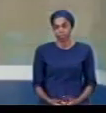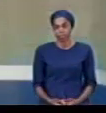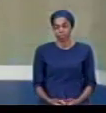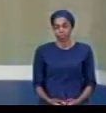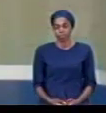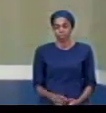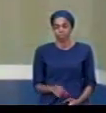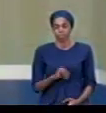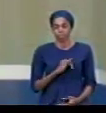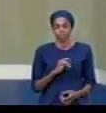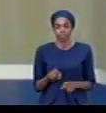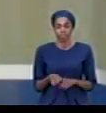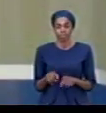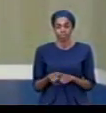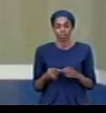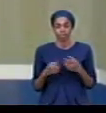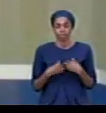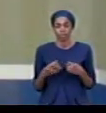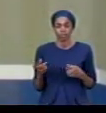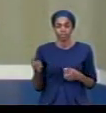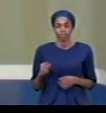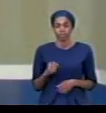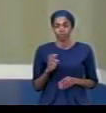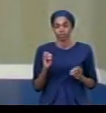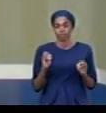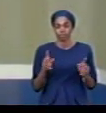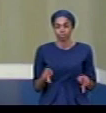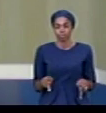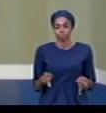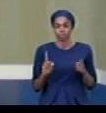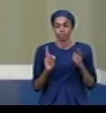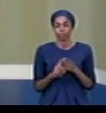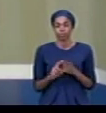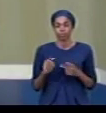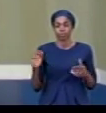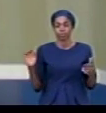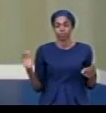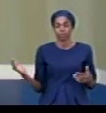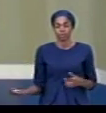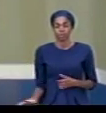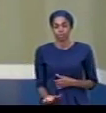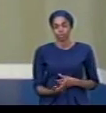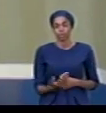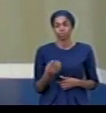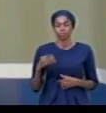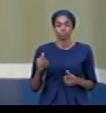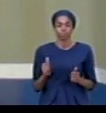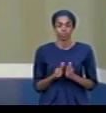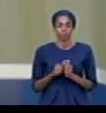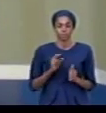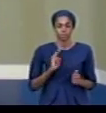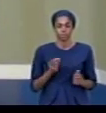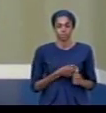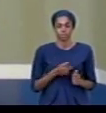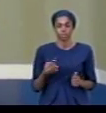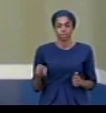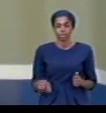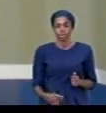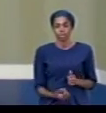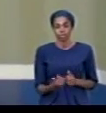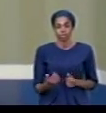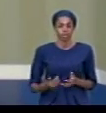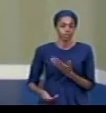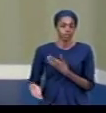I also have the pleasure to welcome in our midst also another former